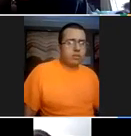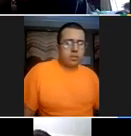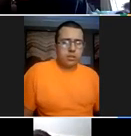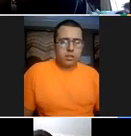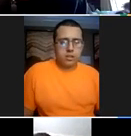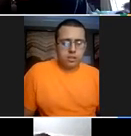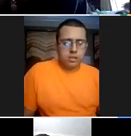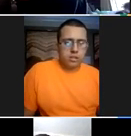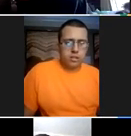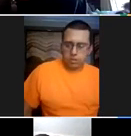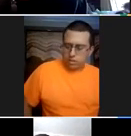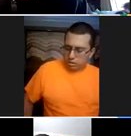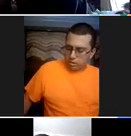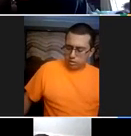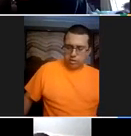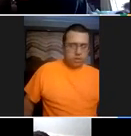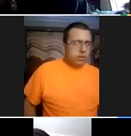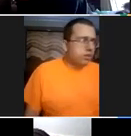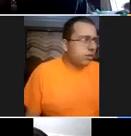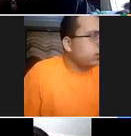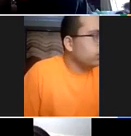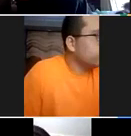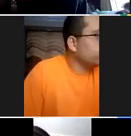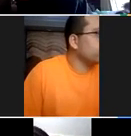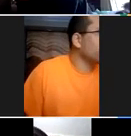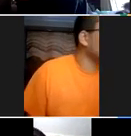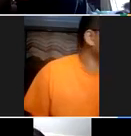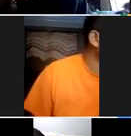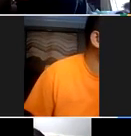that I should heal them. Okay.